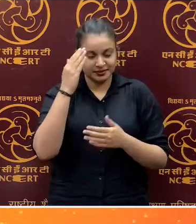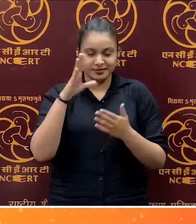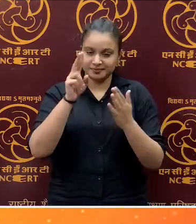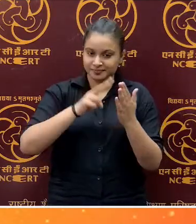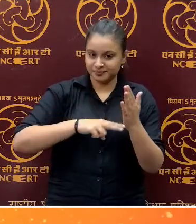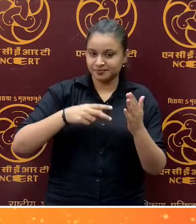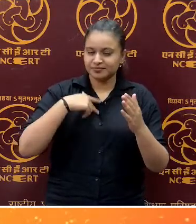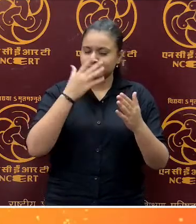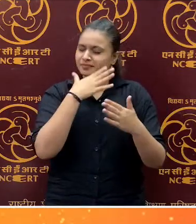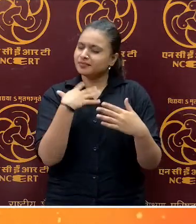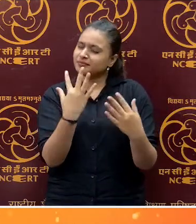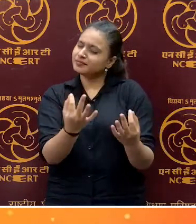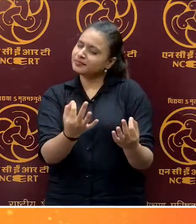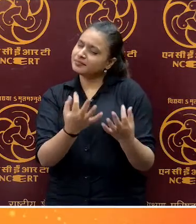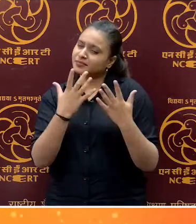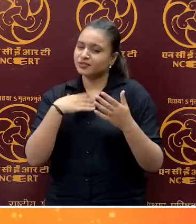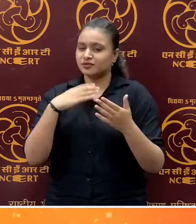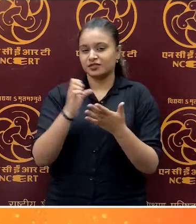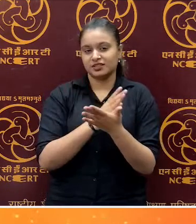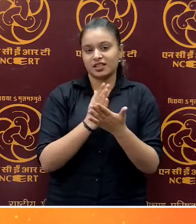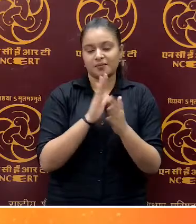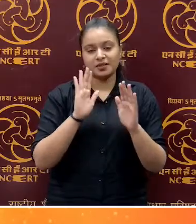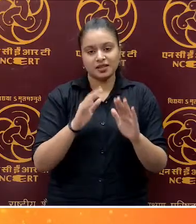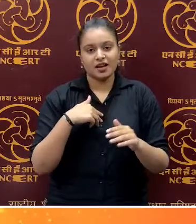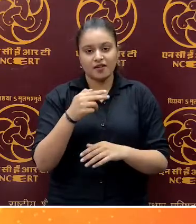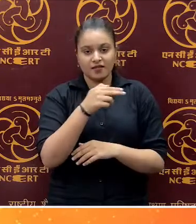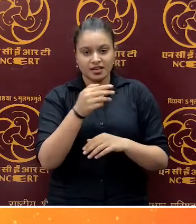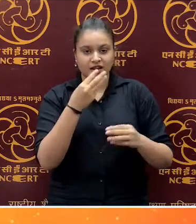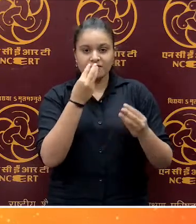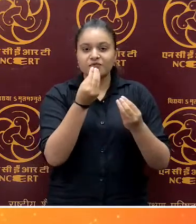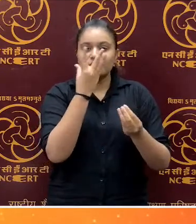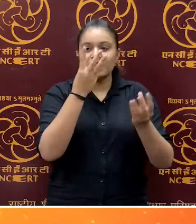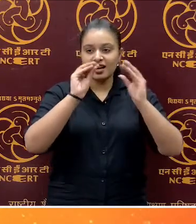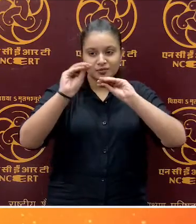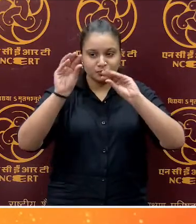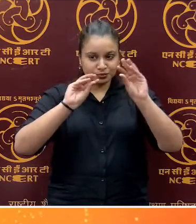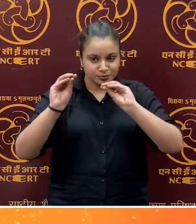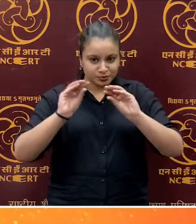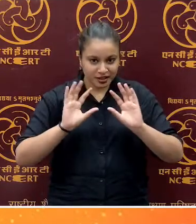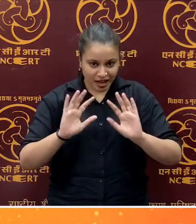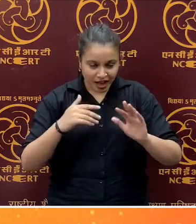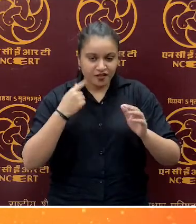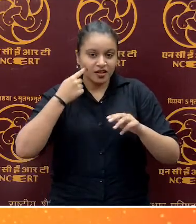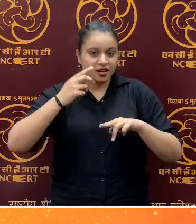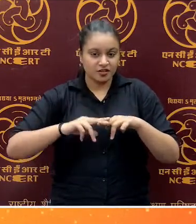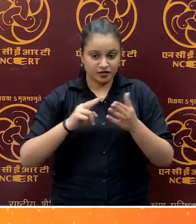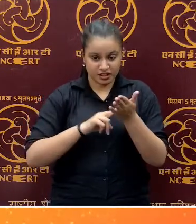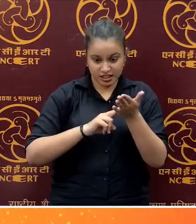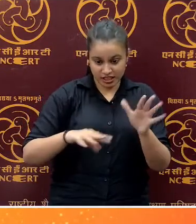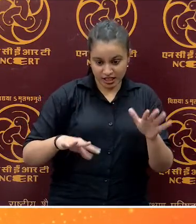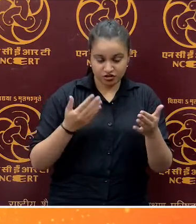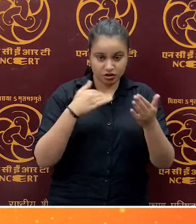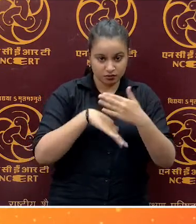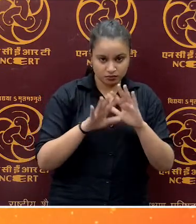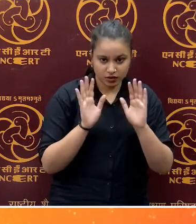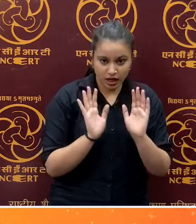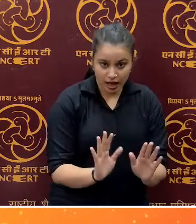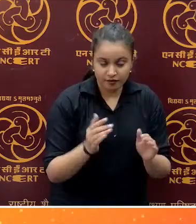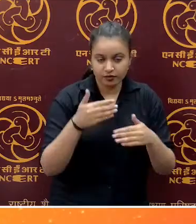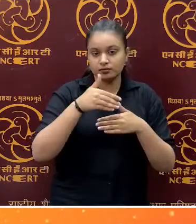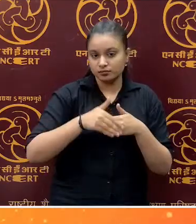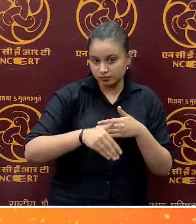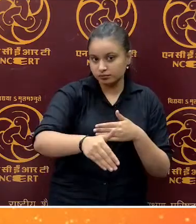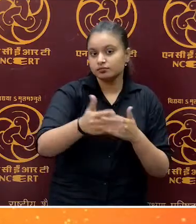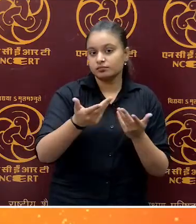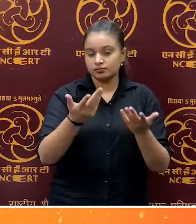see, it's a beautiful chapter, My Name, covered with flowers, and let us see if nature is also there in the chapter upcoming in